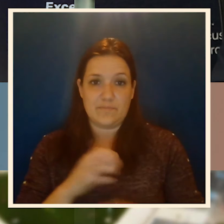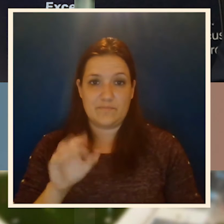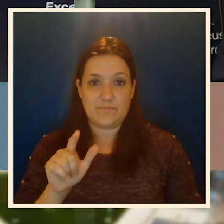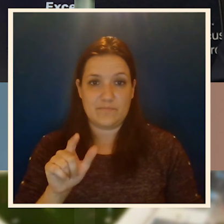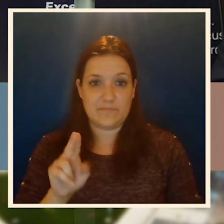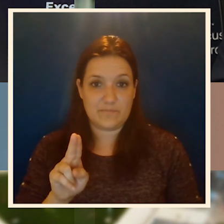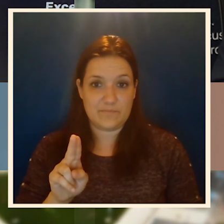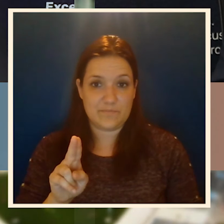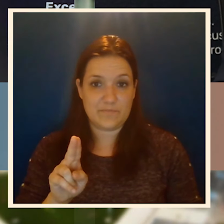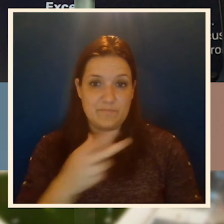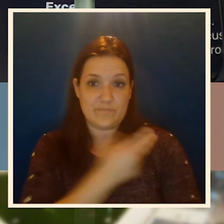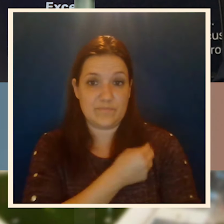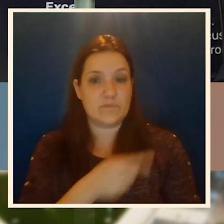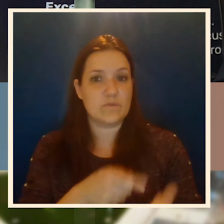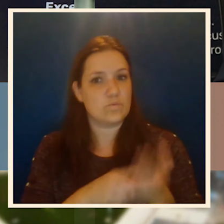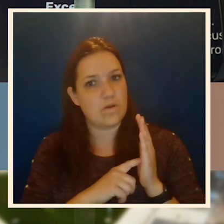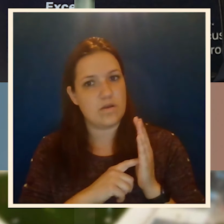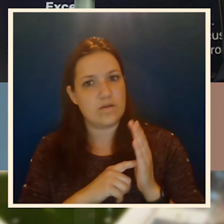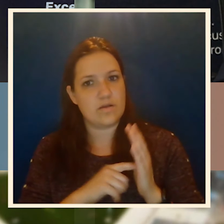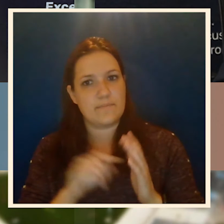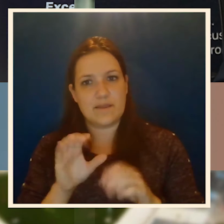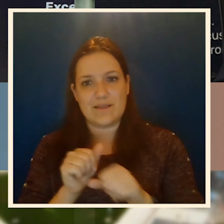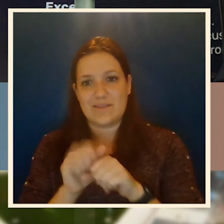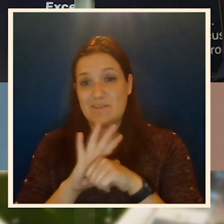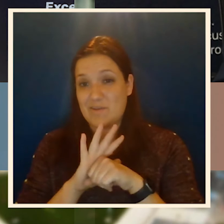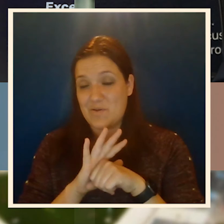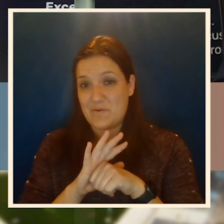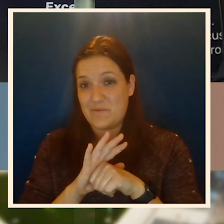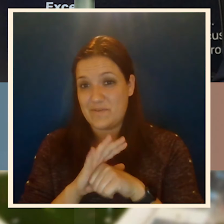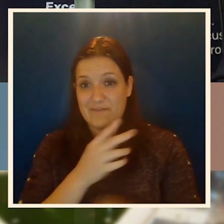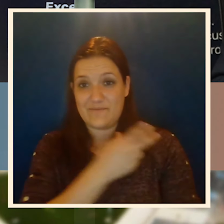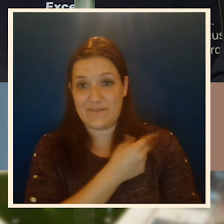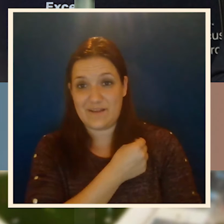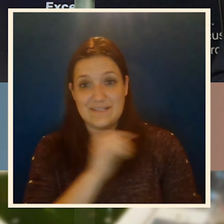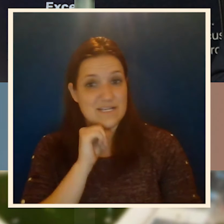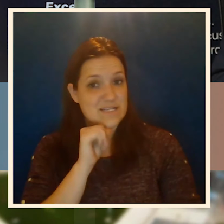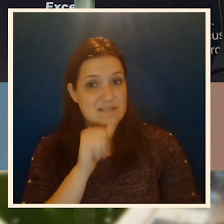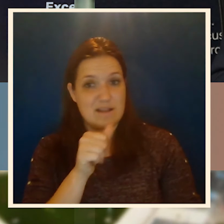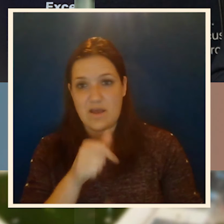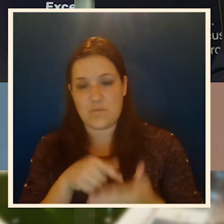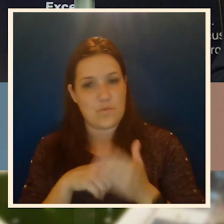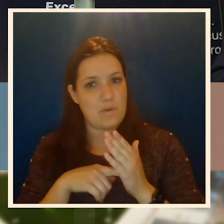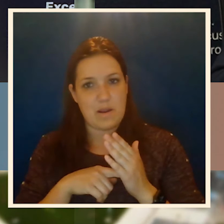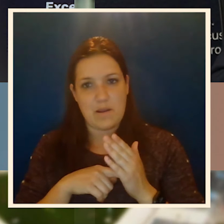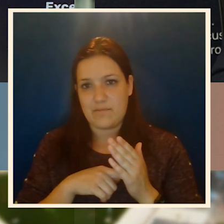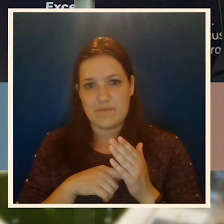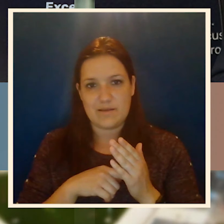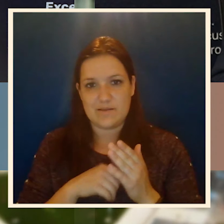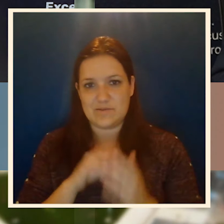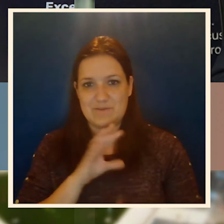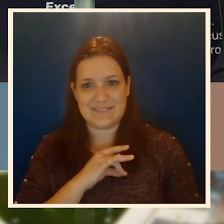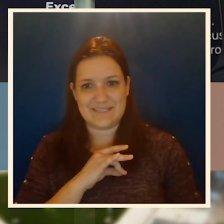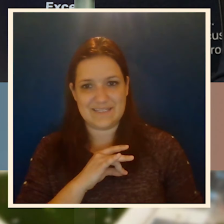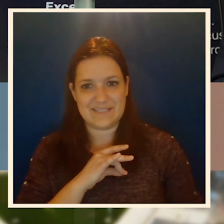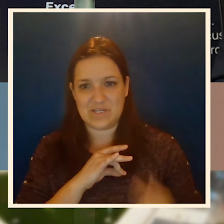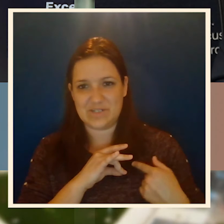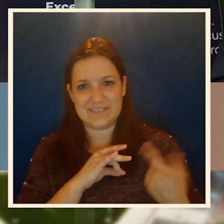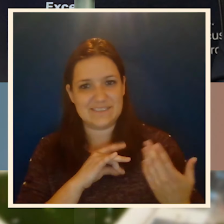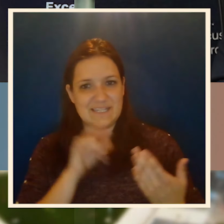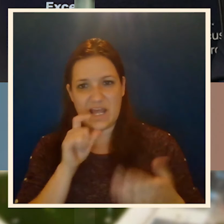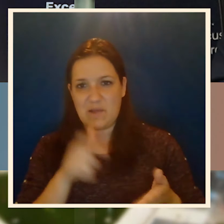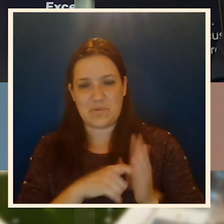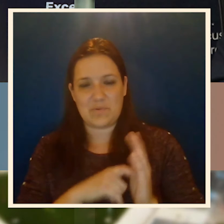vaccine mandatory. We have not done that for COVID. So it doesn't make sense to put a sticker on when it's not mandatory at this